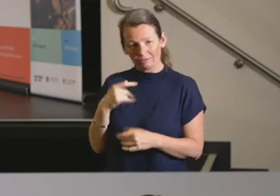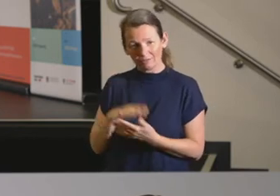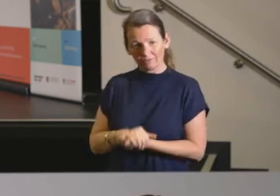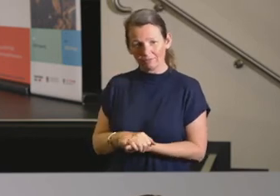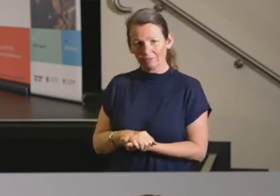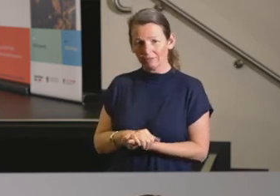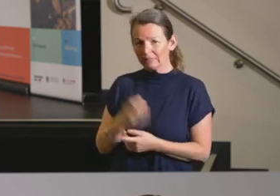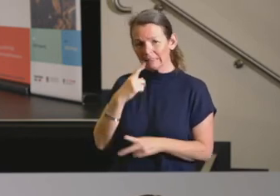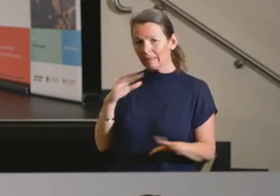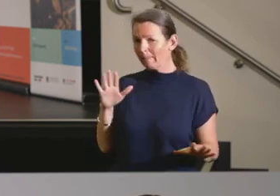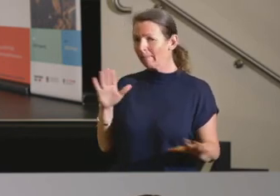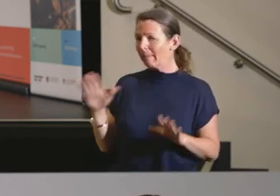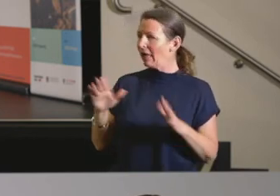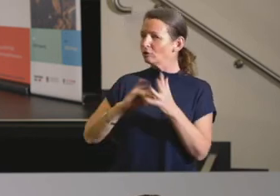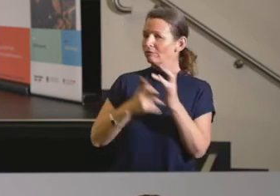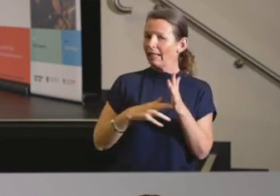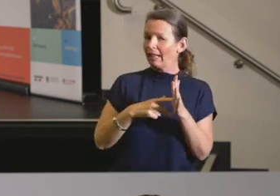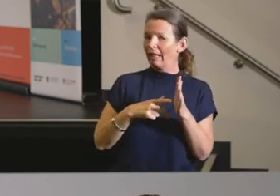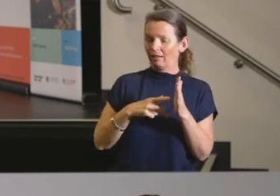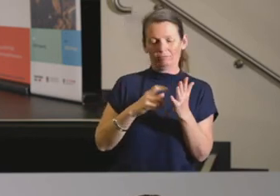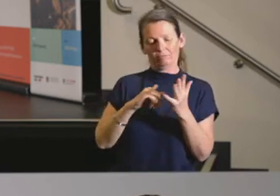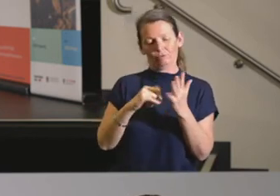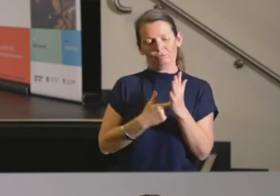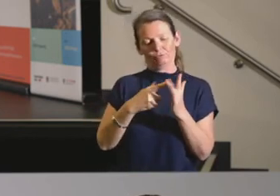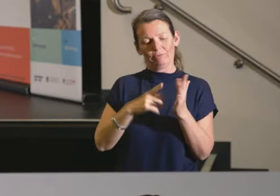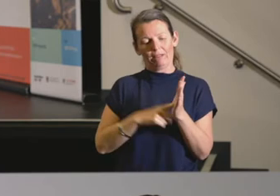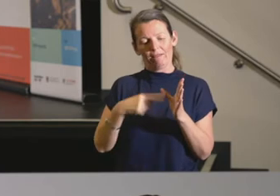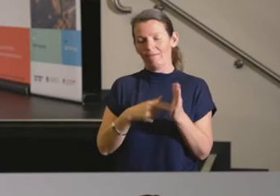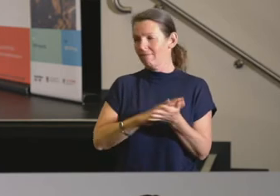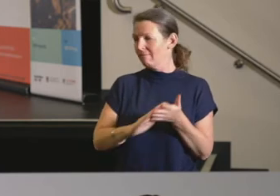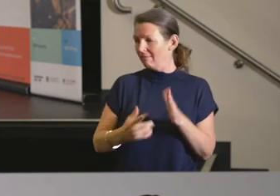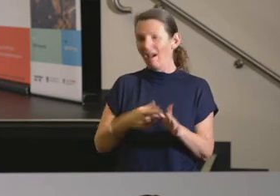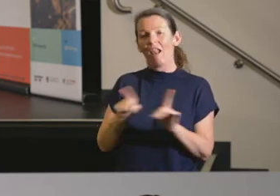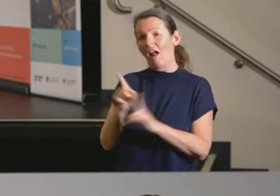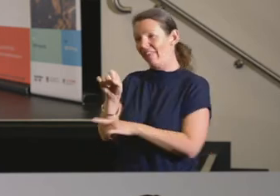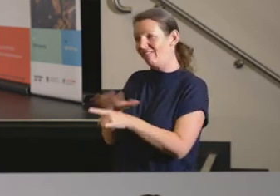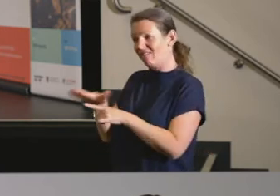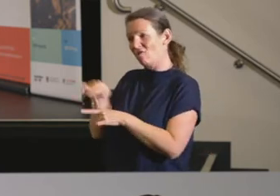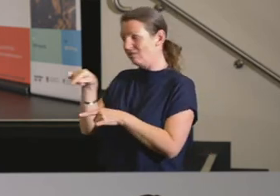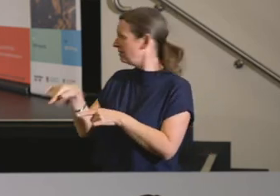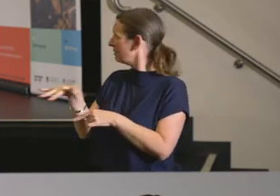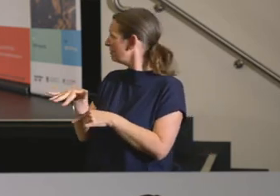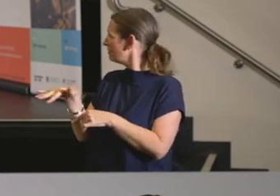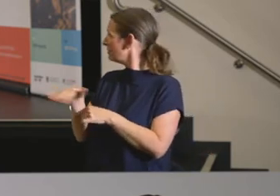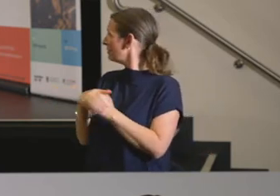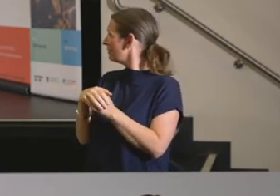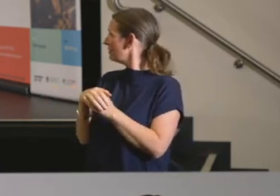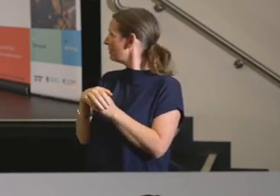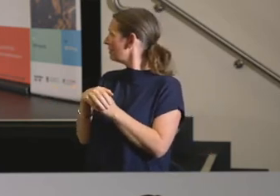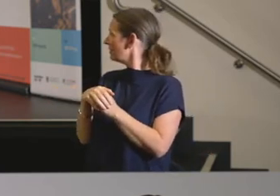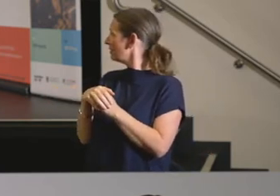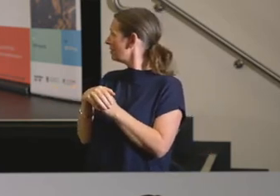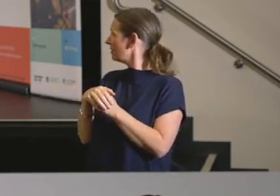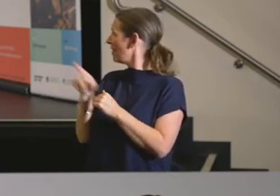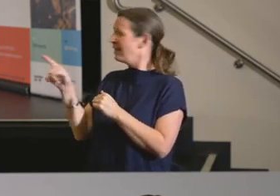it's something that I'm learning off the back of the Australian election, where a big part of the environmental movement here are still at a point where they're trying